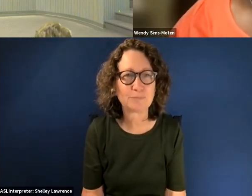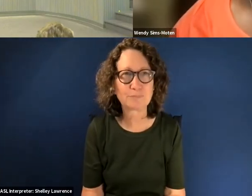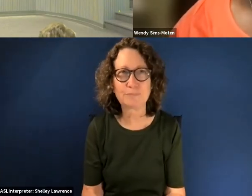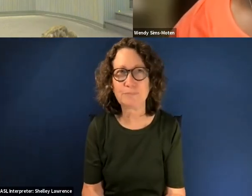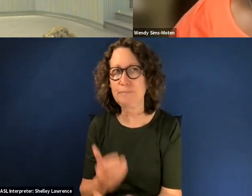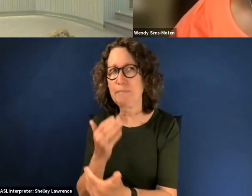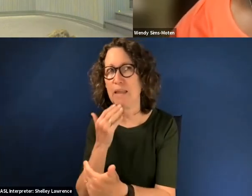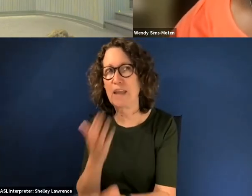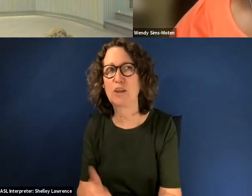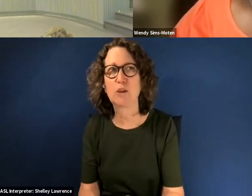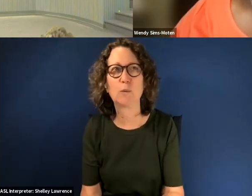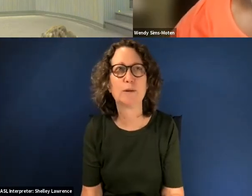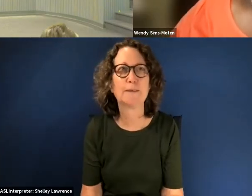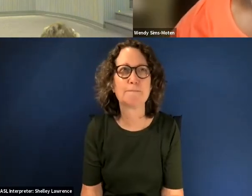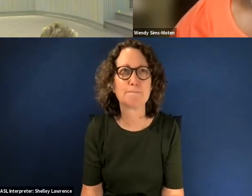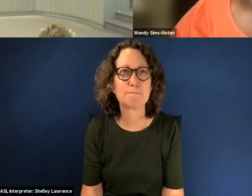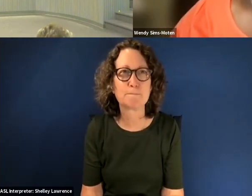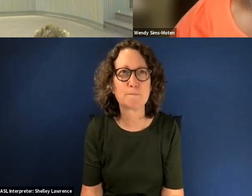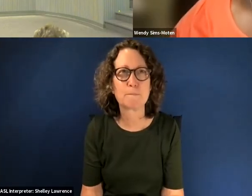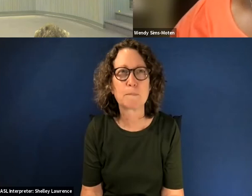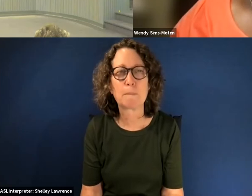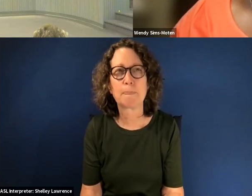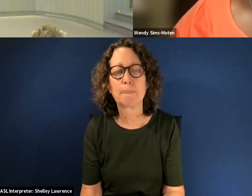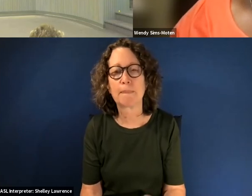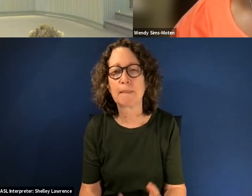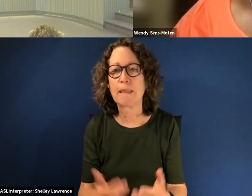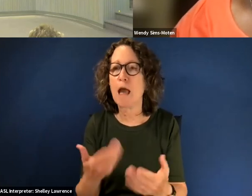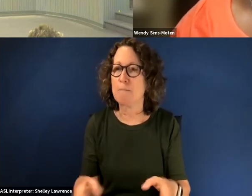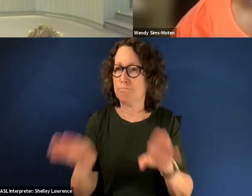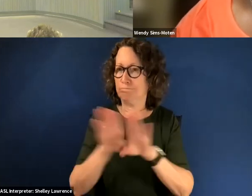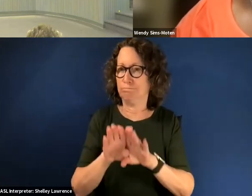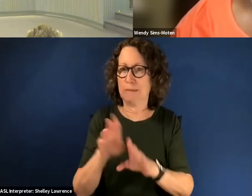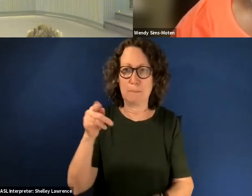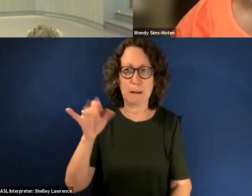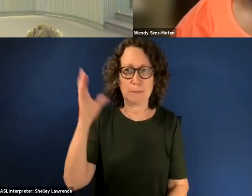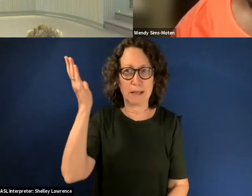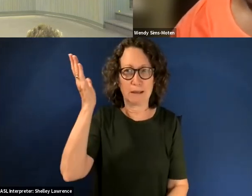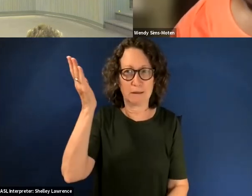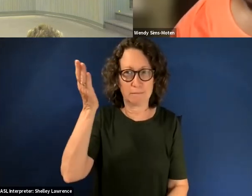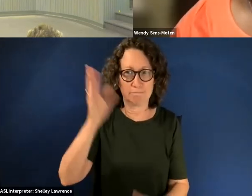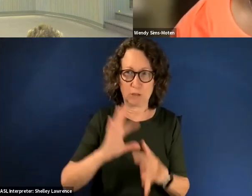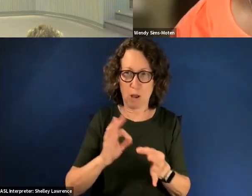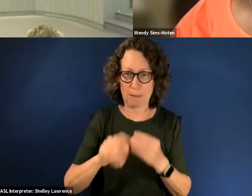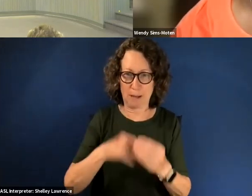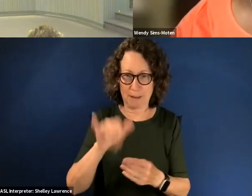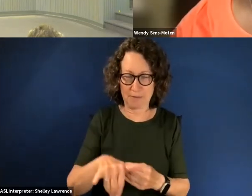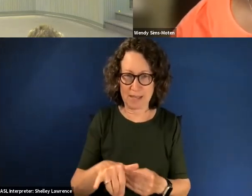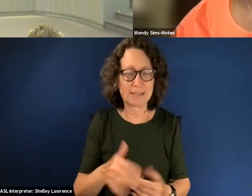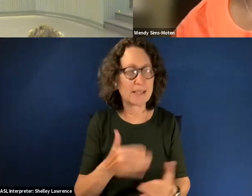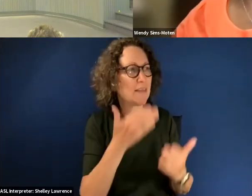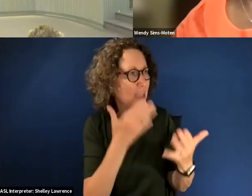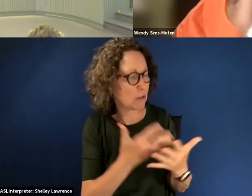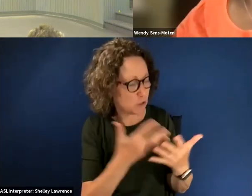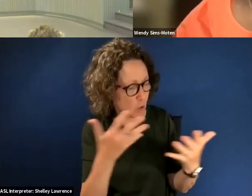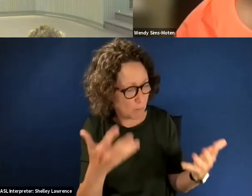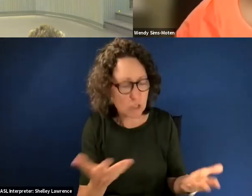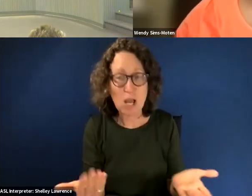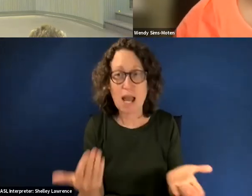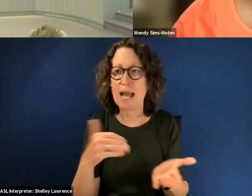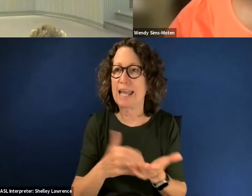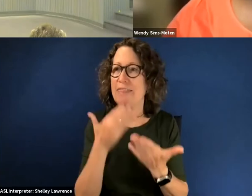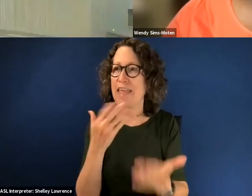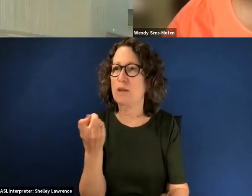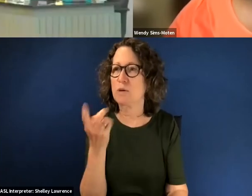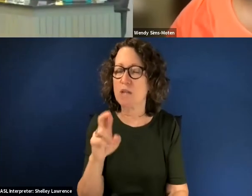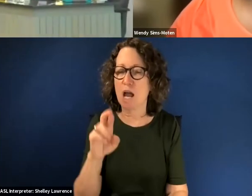you. President Ford, that concludes public comment on this item. Thank you very much. Again, thank you,